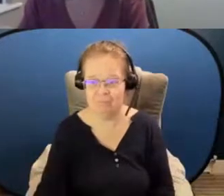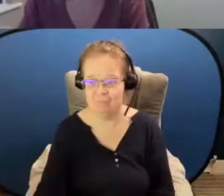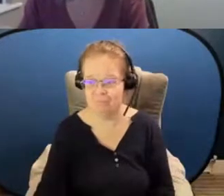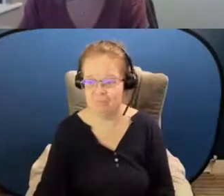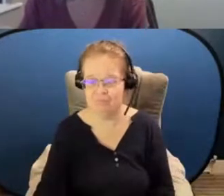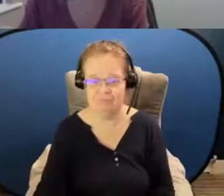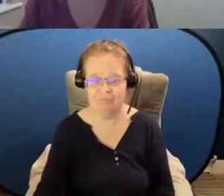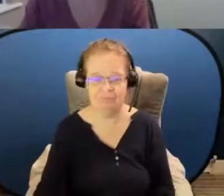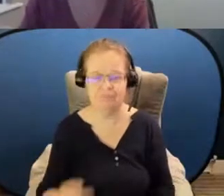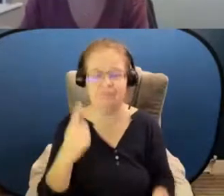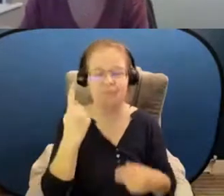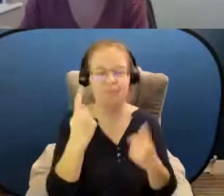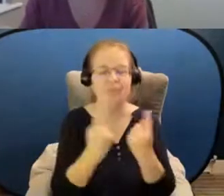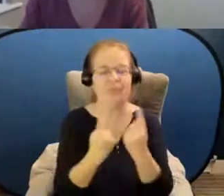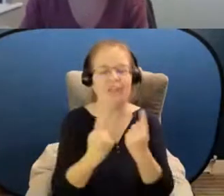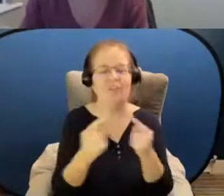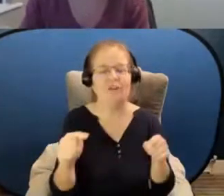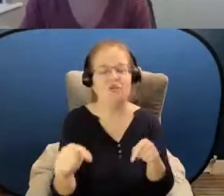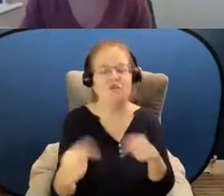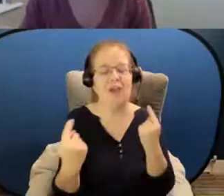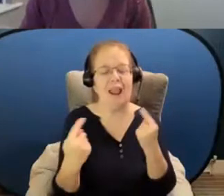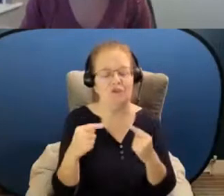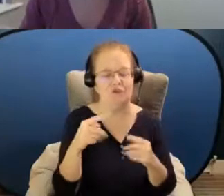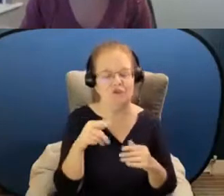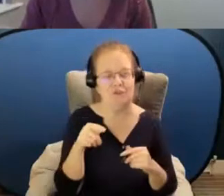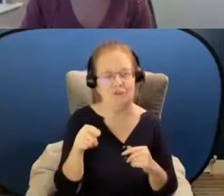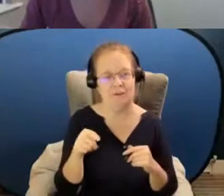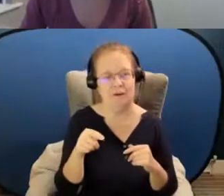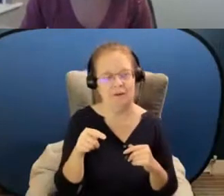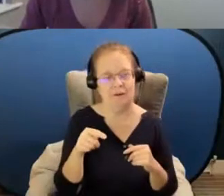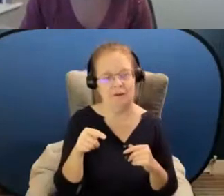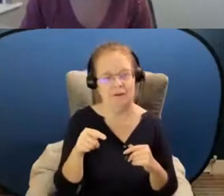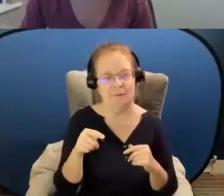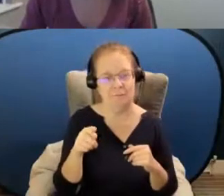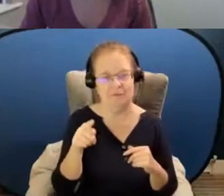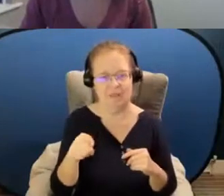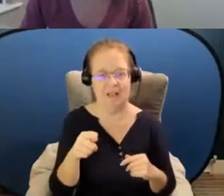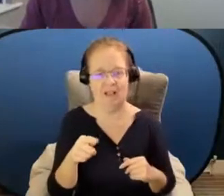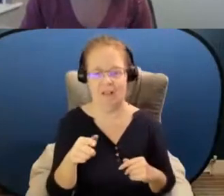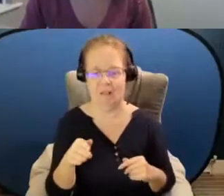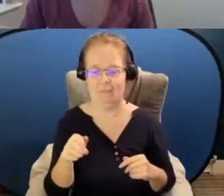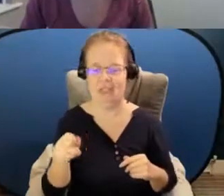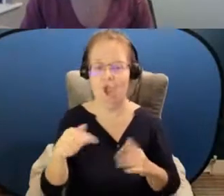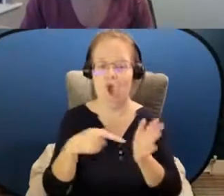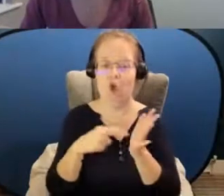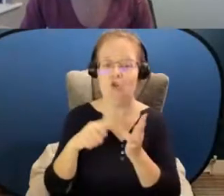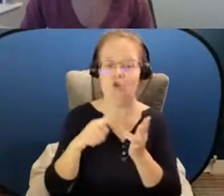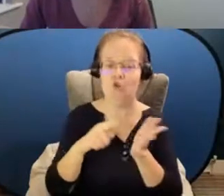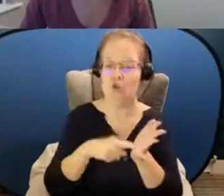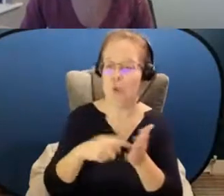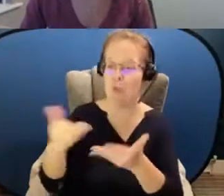challenging about that is, quite honestly, taking the word of the tool provider.